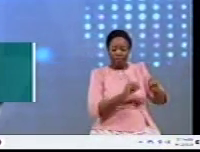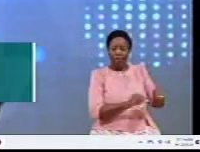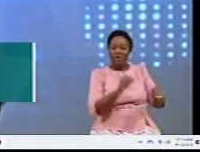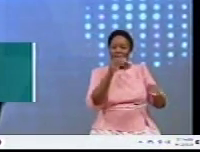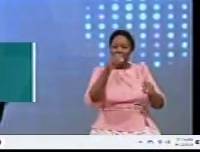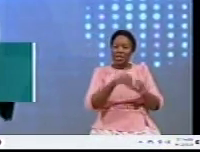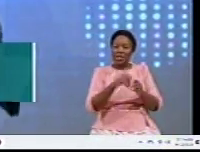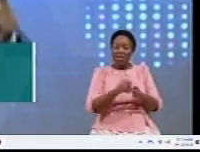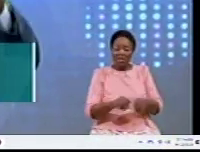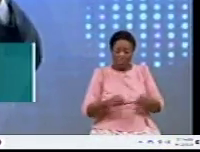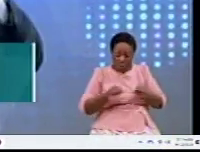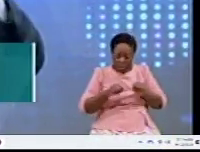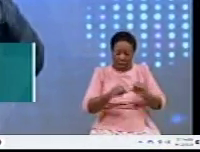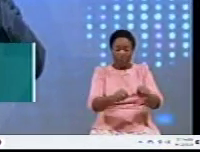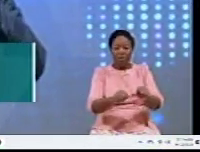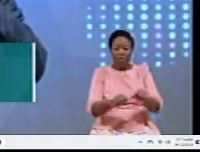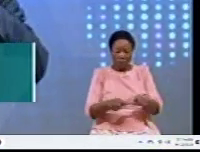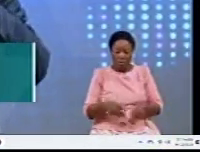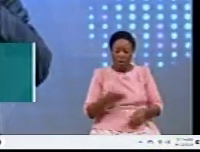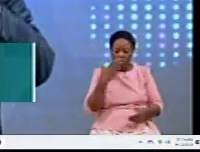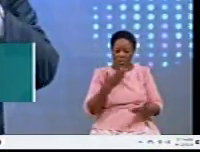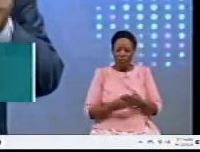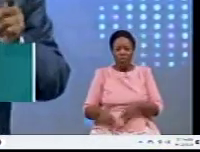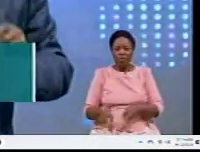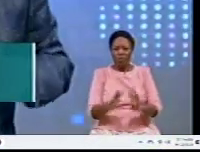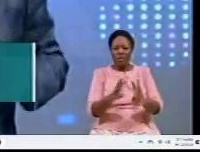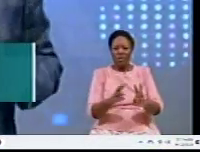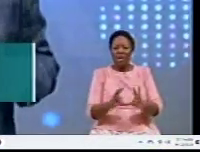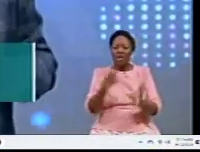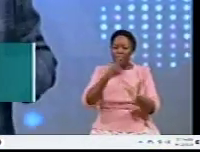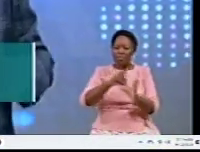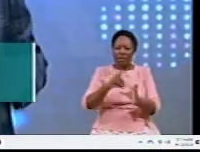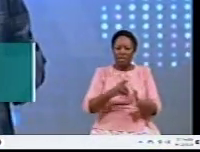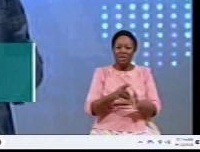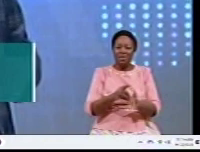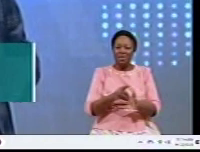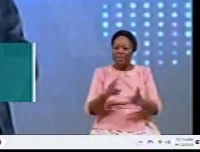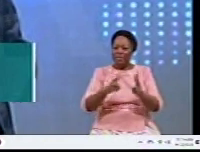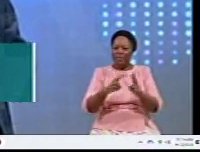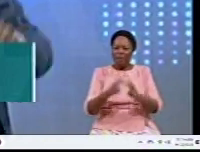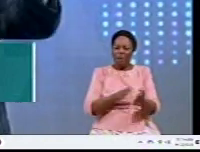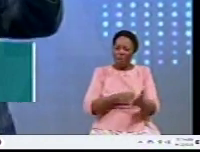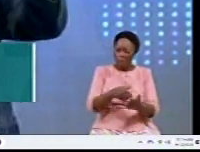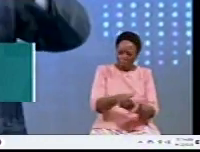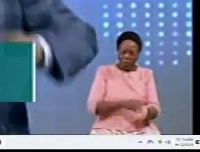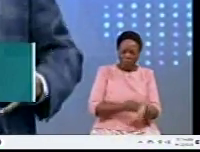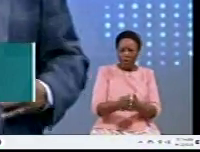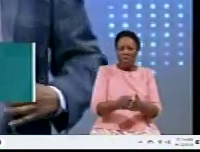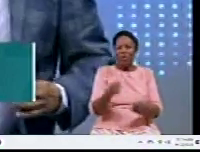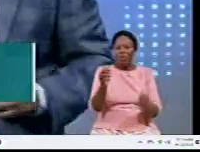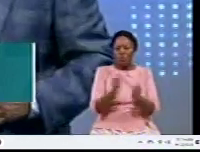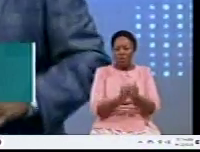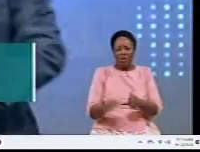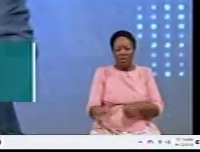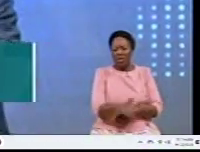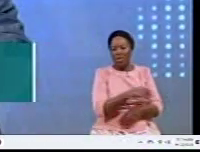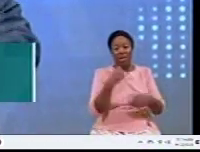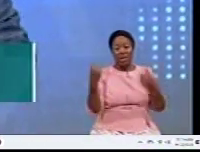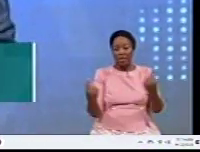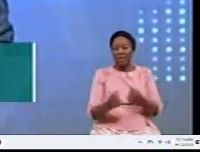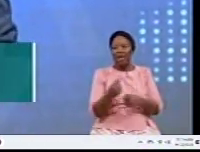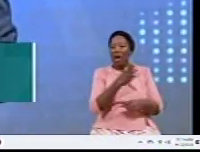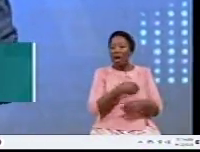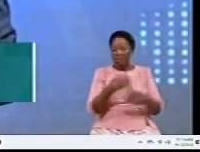forward direction. Invalid, impotent with their infirmity. And today,